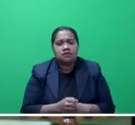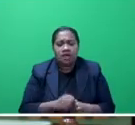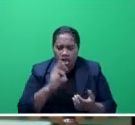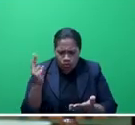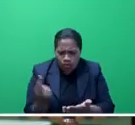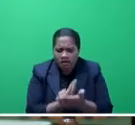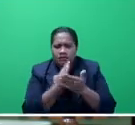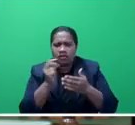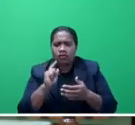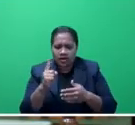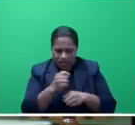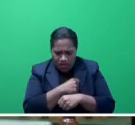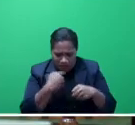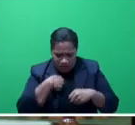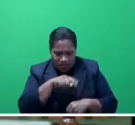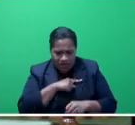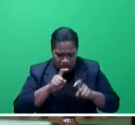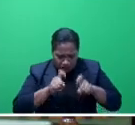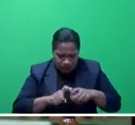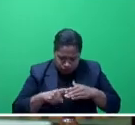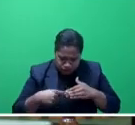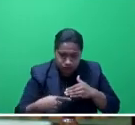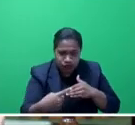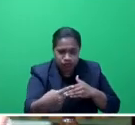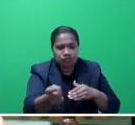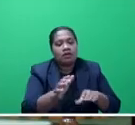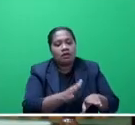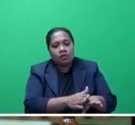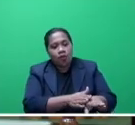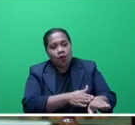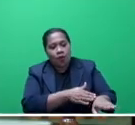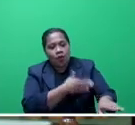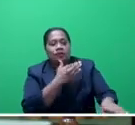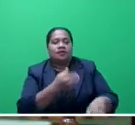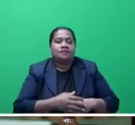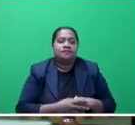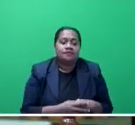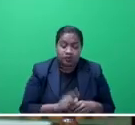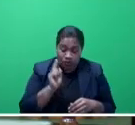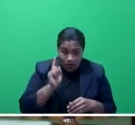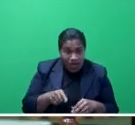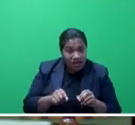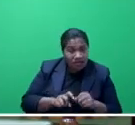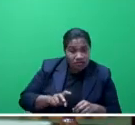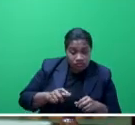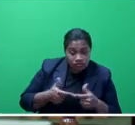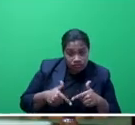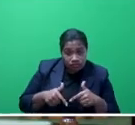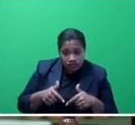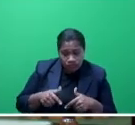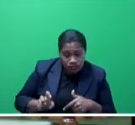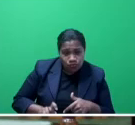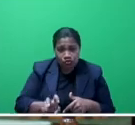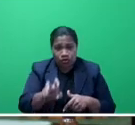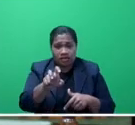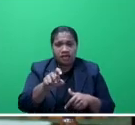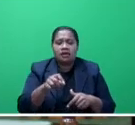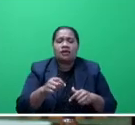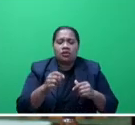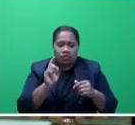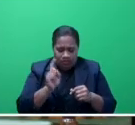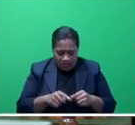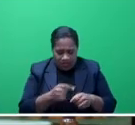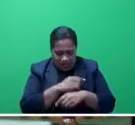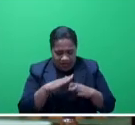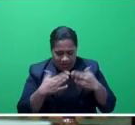road to long-term sustainable growth. That journey, Mr. Speaker, sir, demands an unshakable focus on our ambition